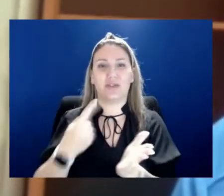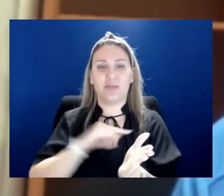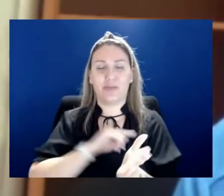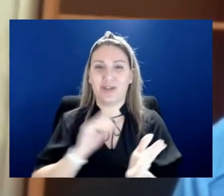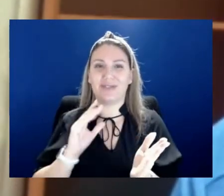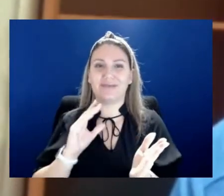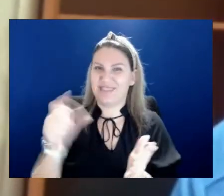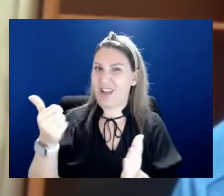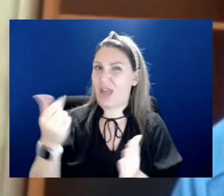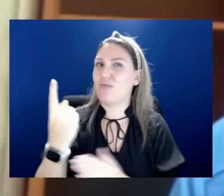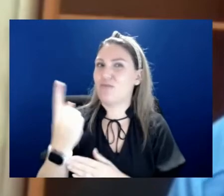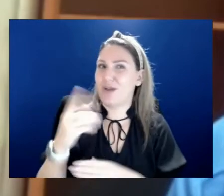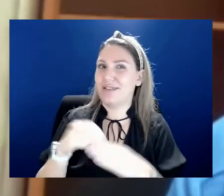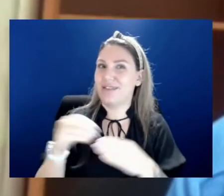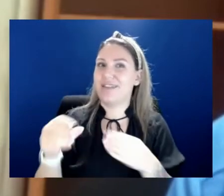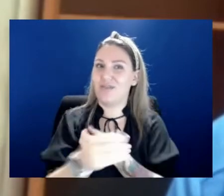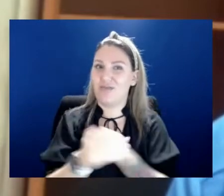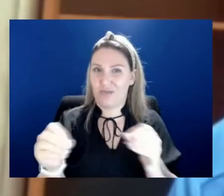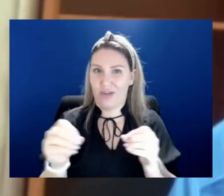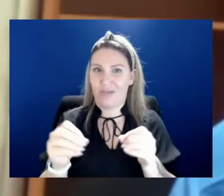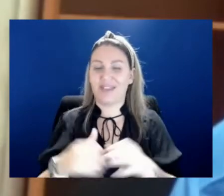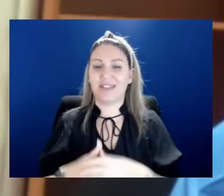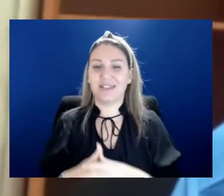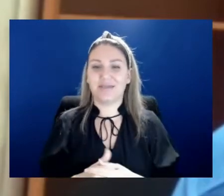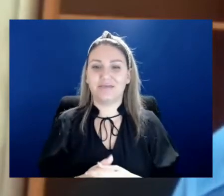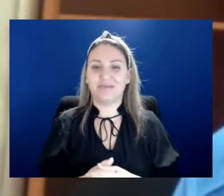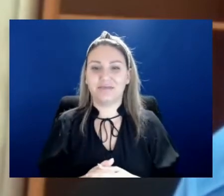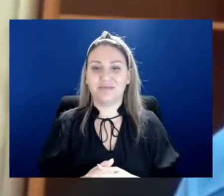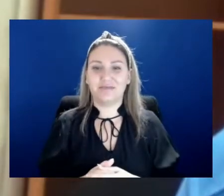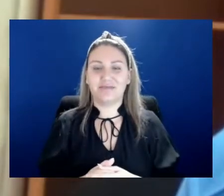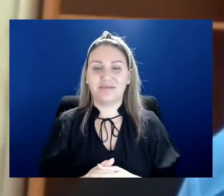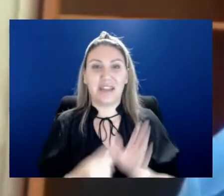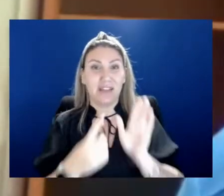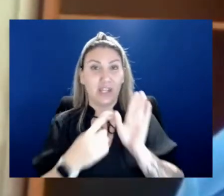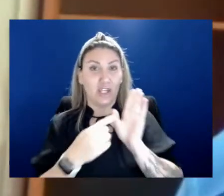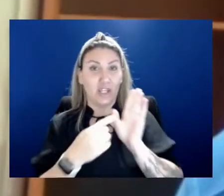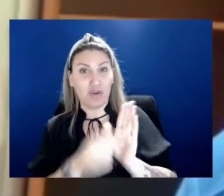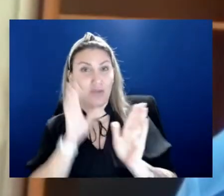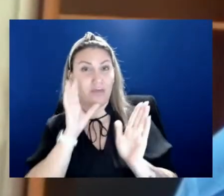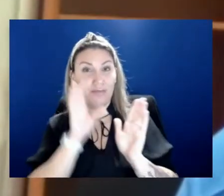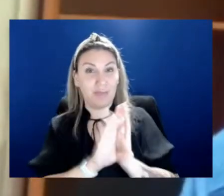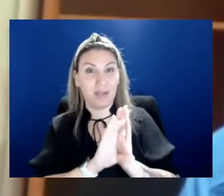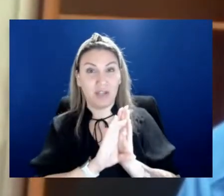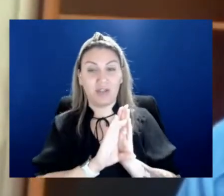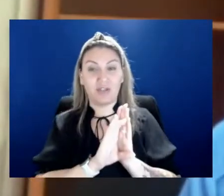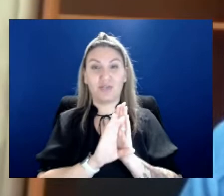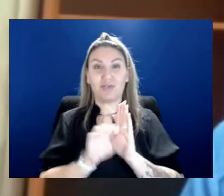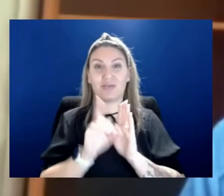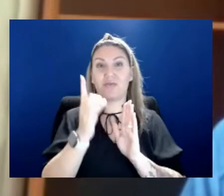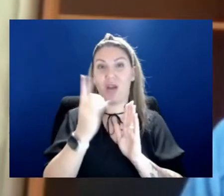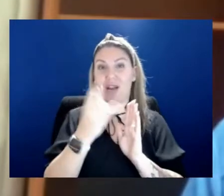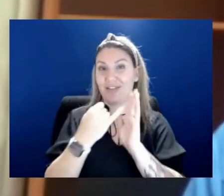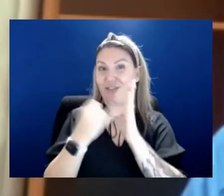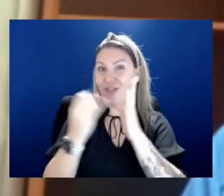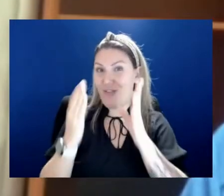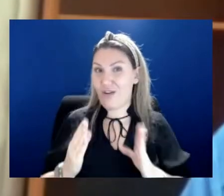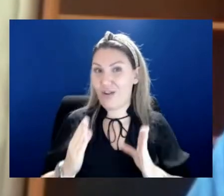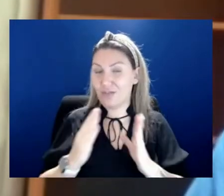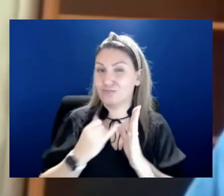office. And they showed us a picture that one of the artists had drawn, and it